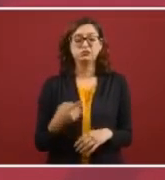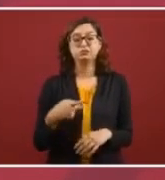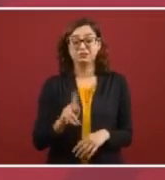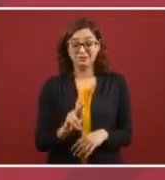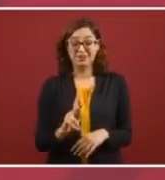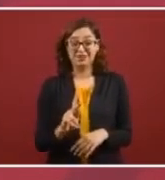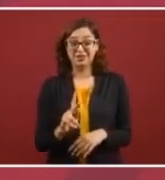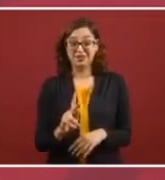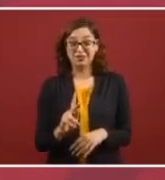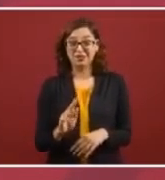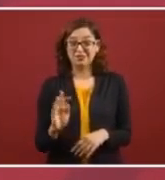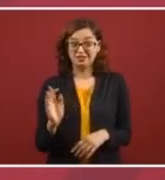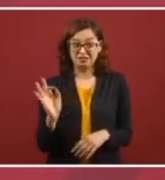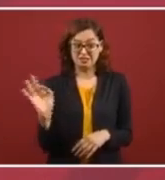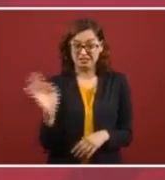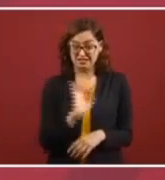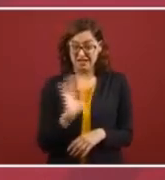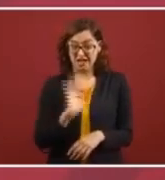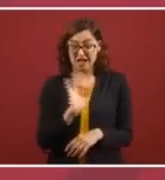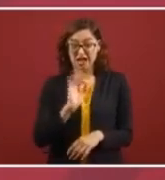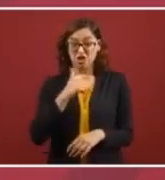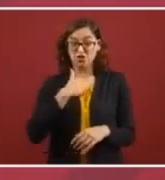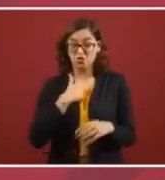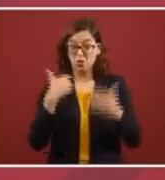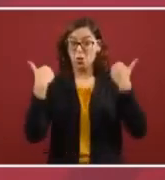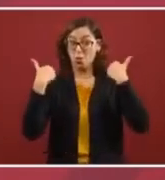like if you would be asking me